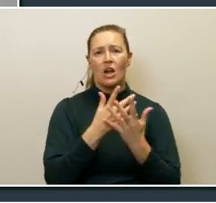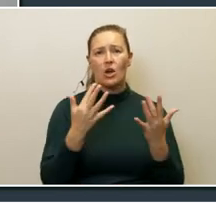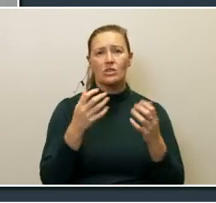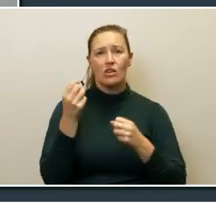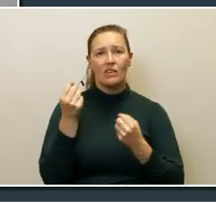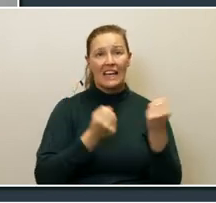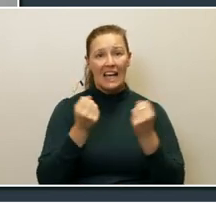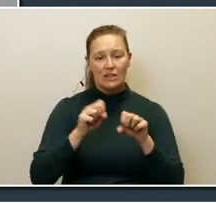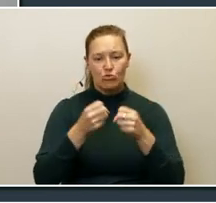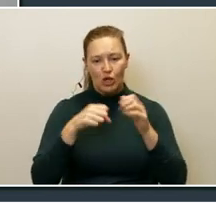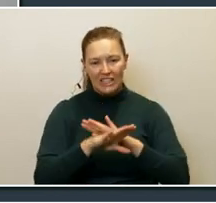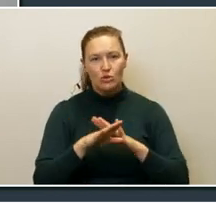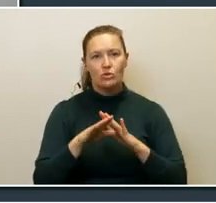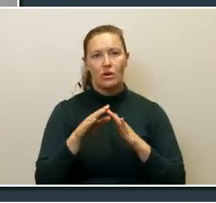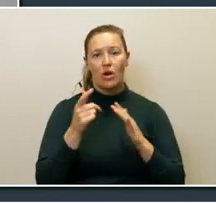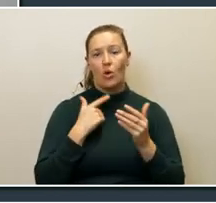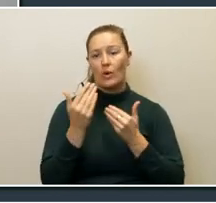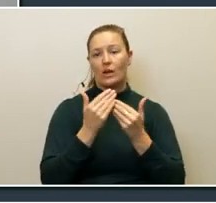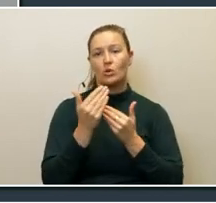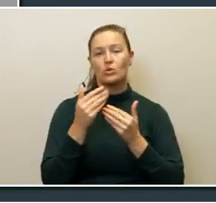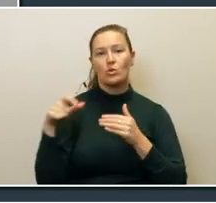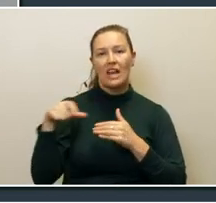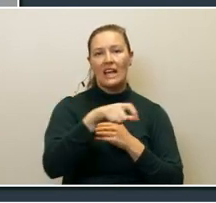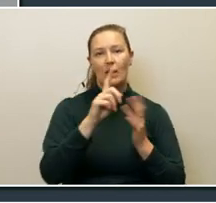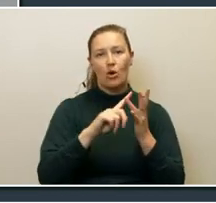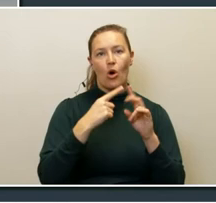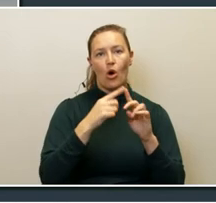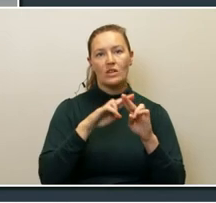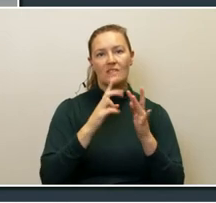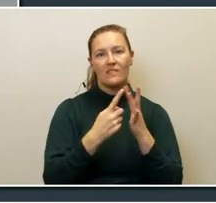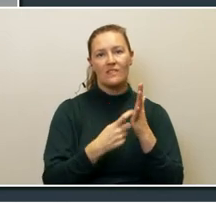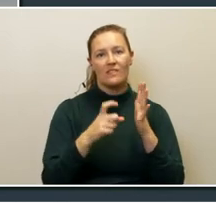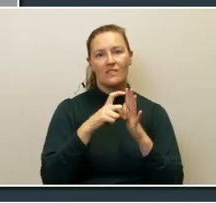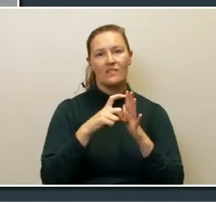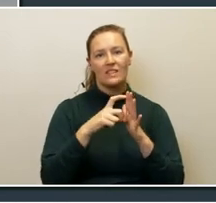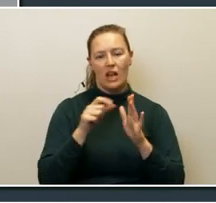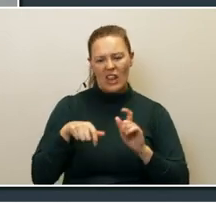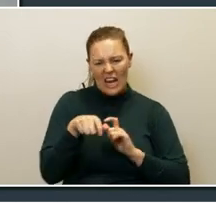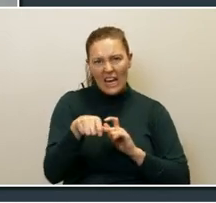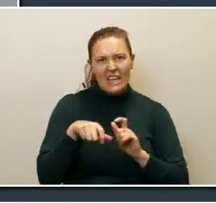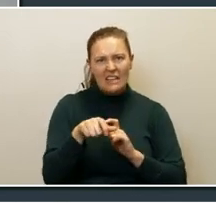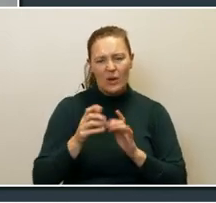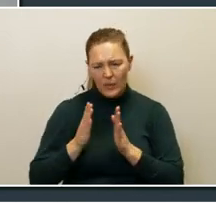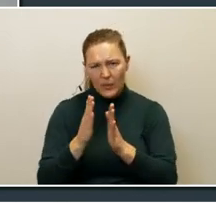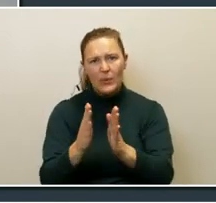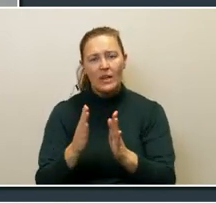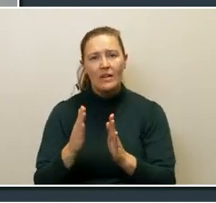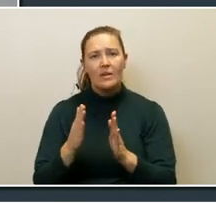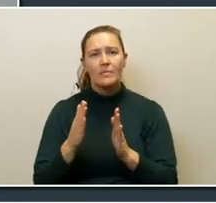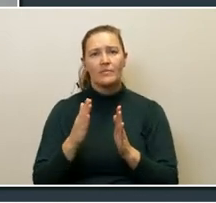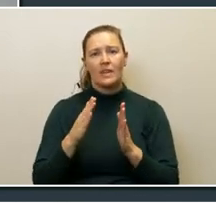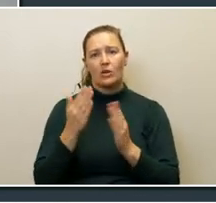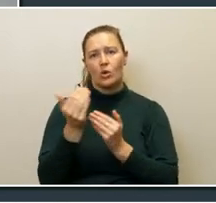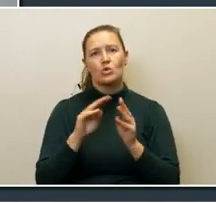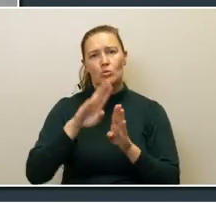into. We're right by the laneway on Oxford Street that goes through to McDonald's, and there's a lot of things that have happened there during the